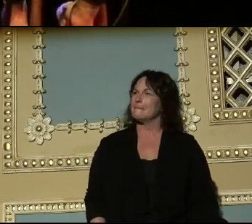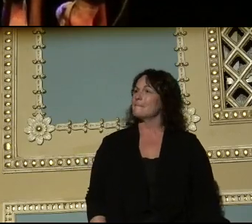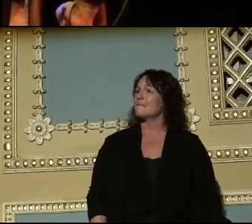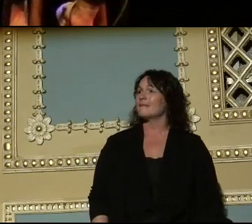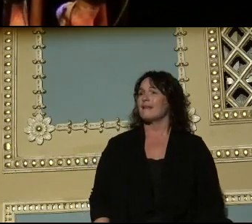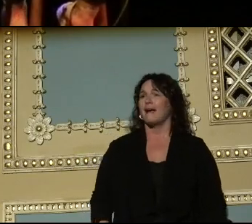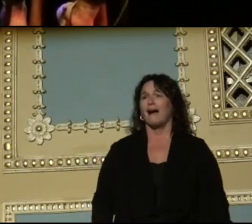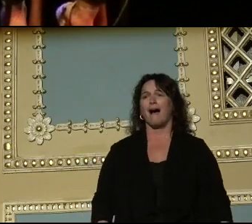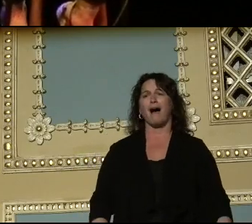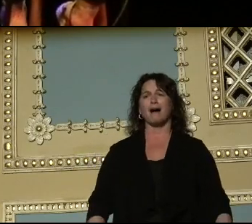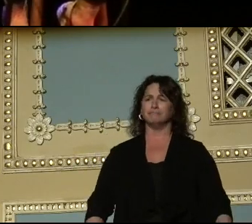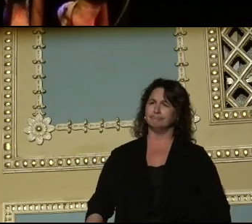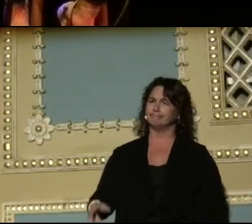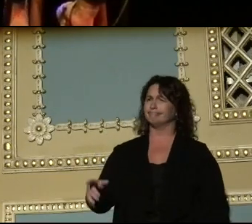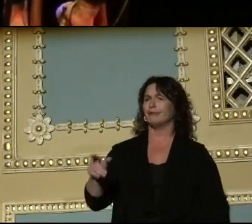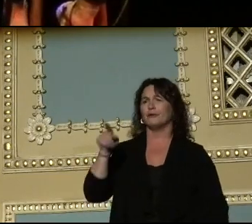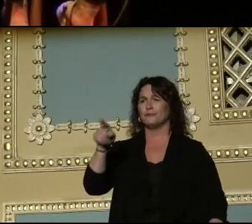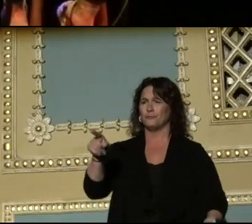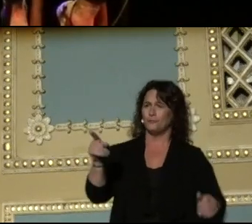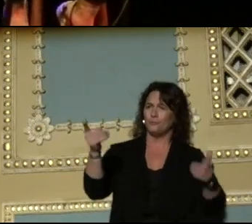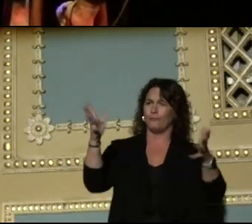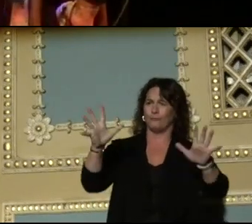I've been cheated,